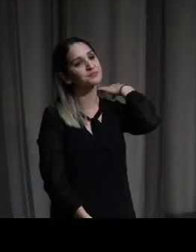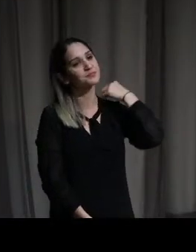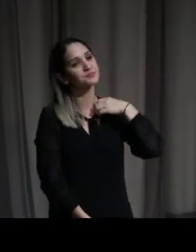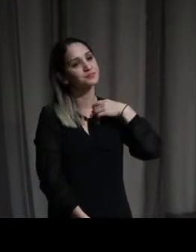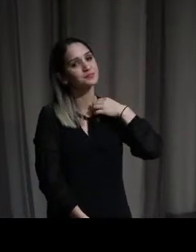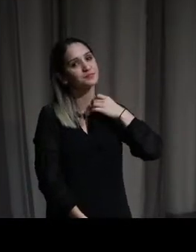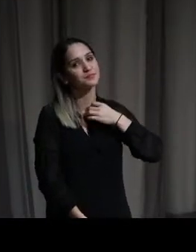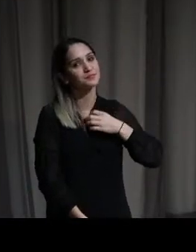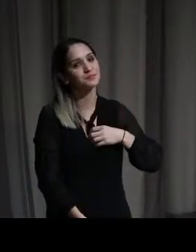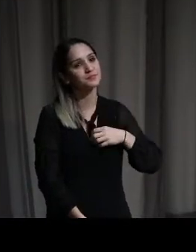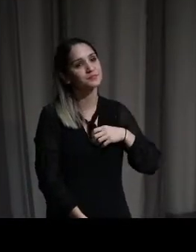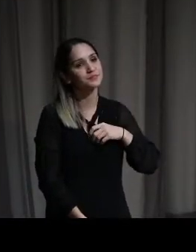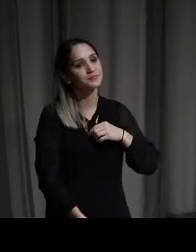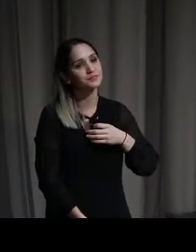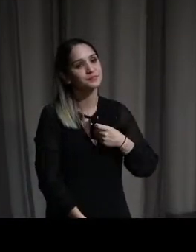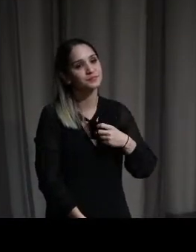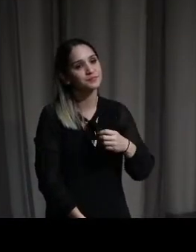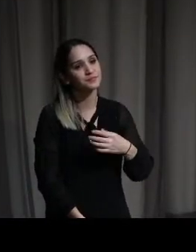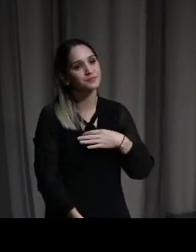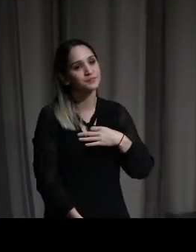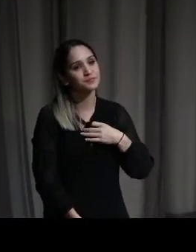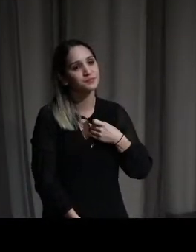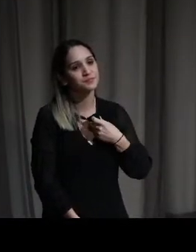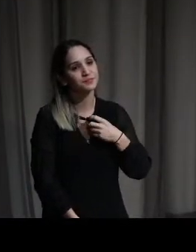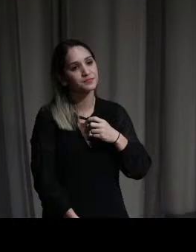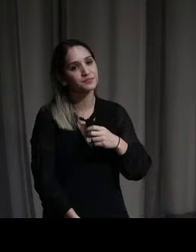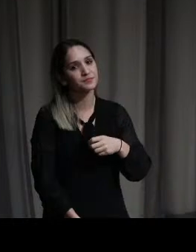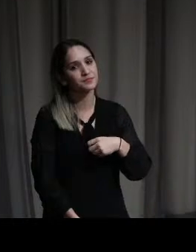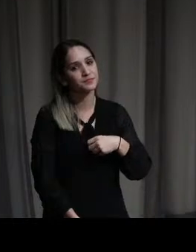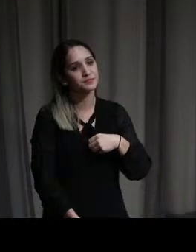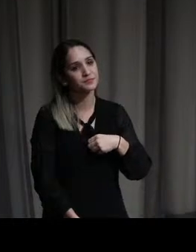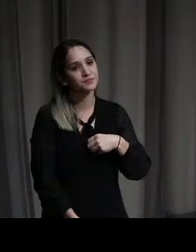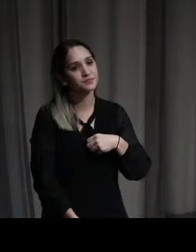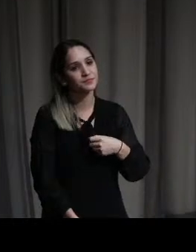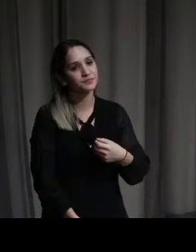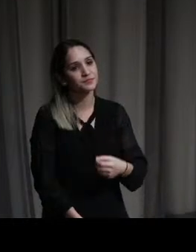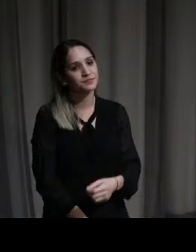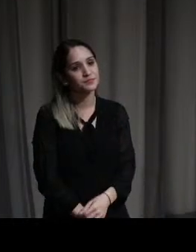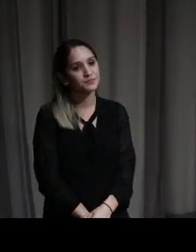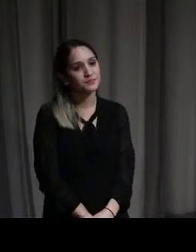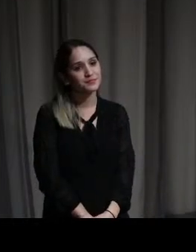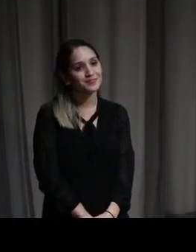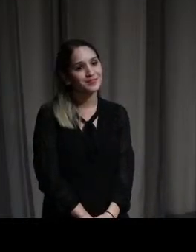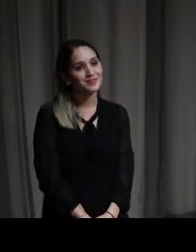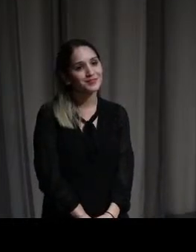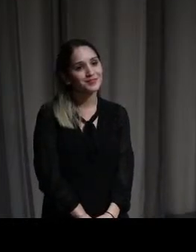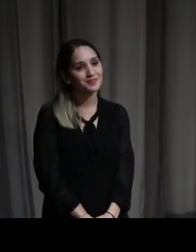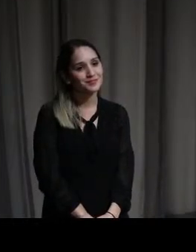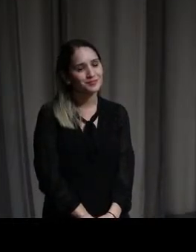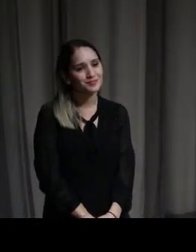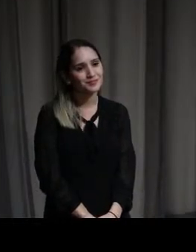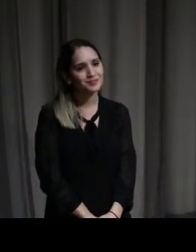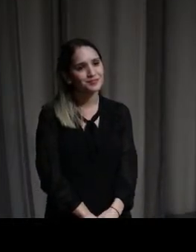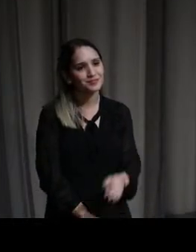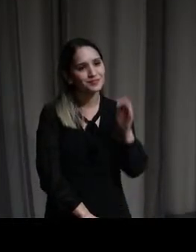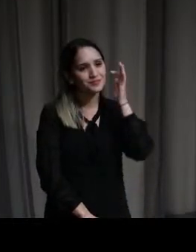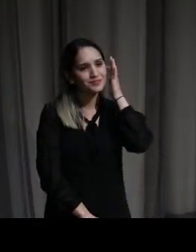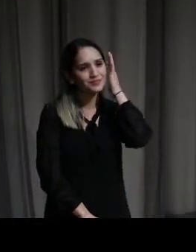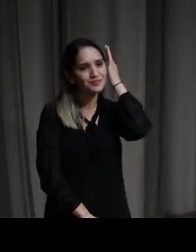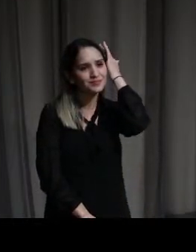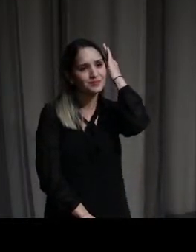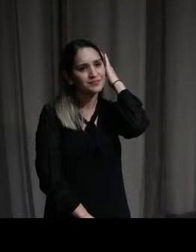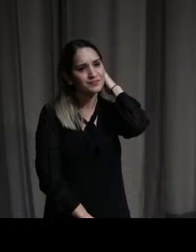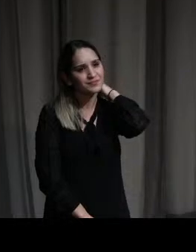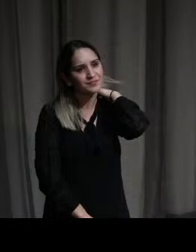Oh, just Yes, I think they're going to come around with a microphone. right there. Thank you so much. Is the